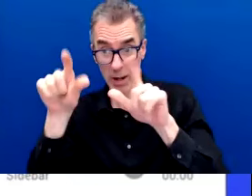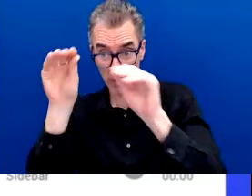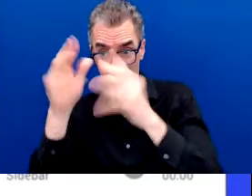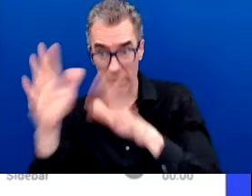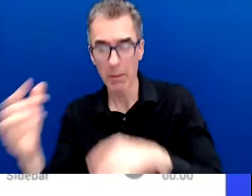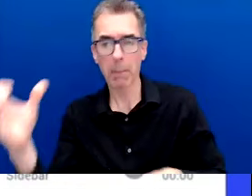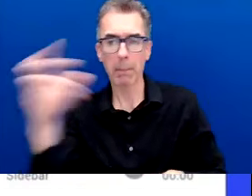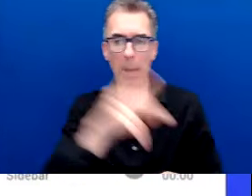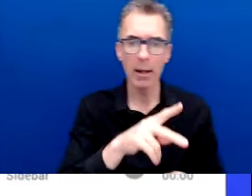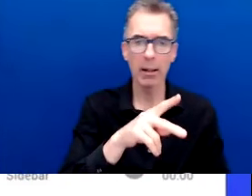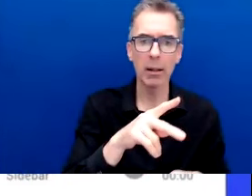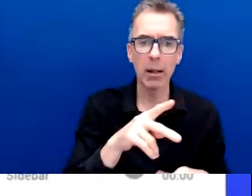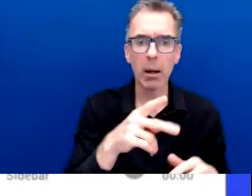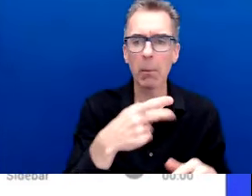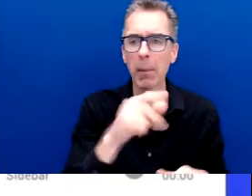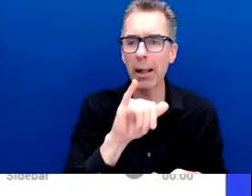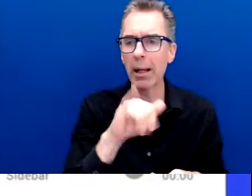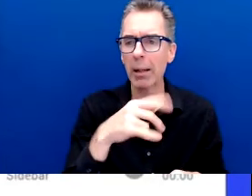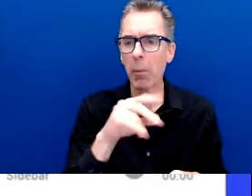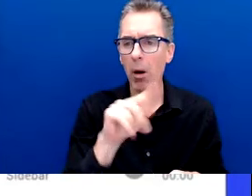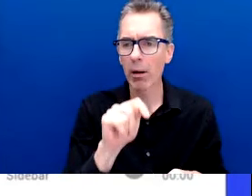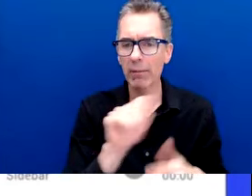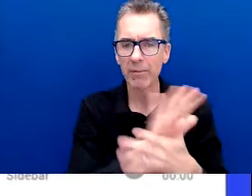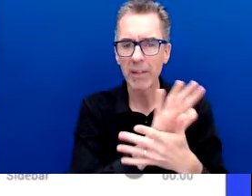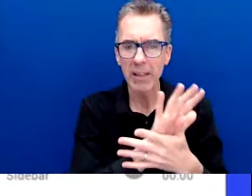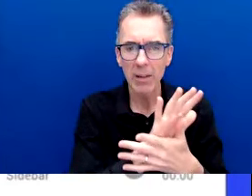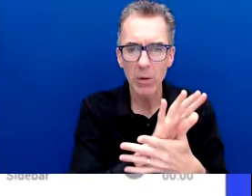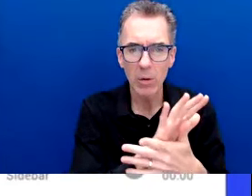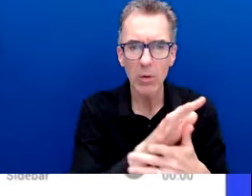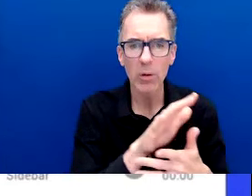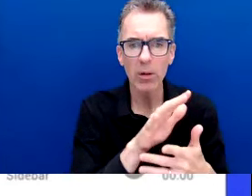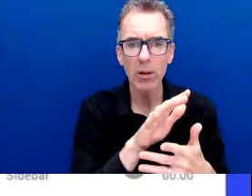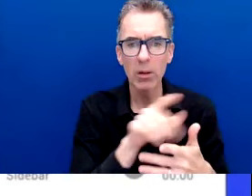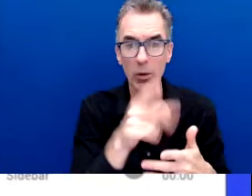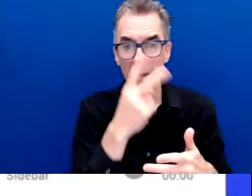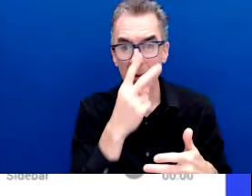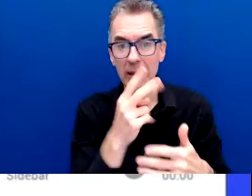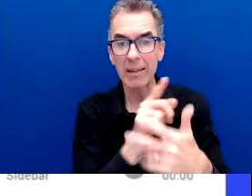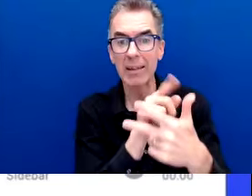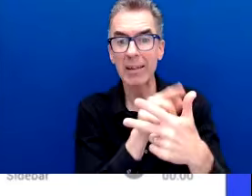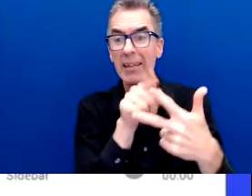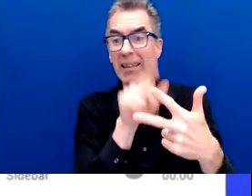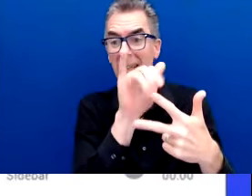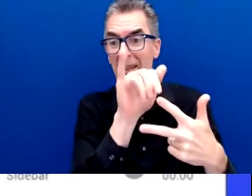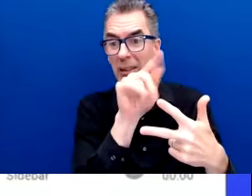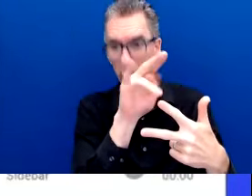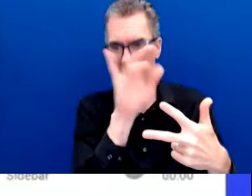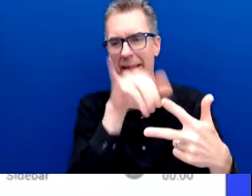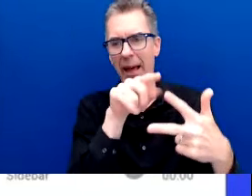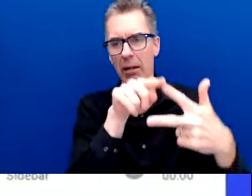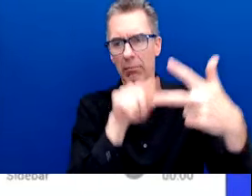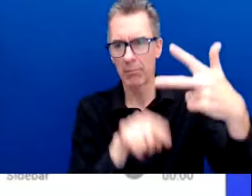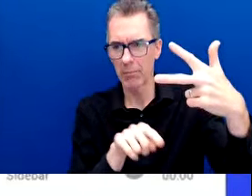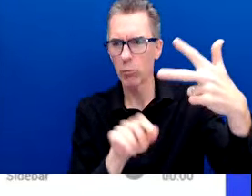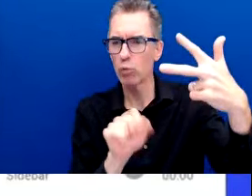my video, my little timeline adjuster, and the questions that I have now are interactions that I've added. So I